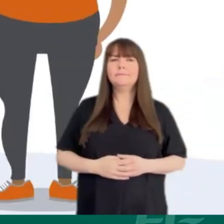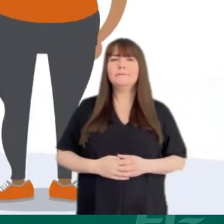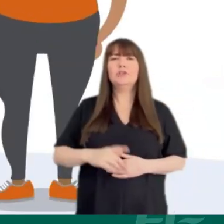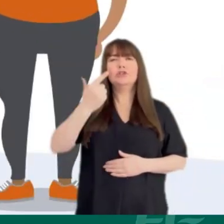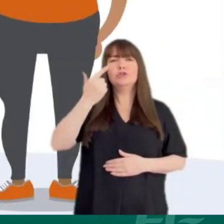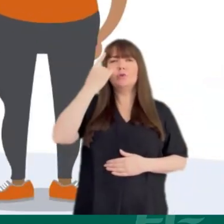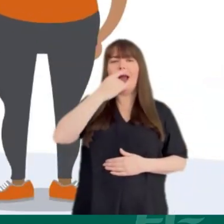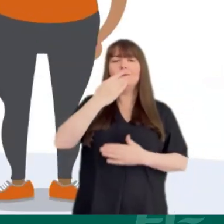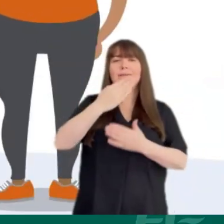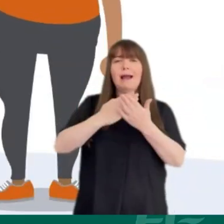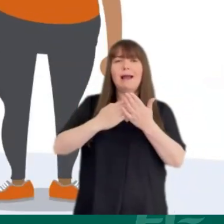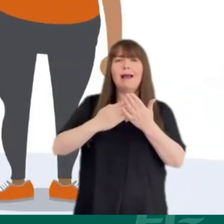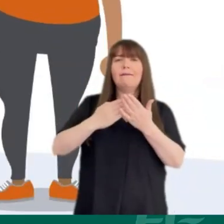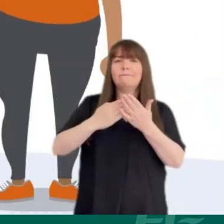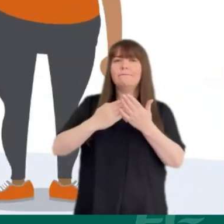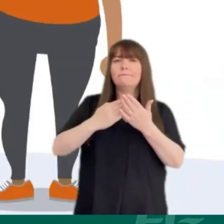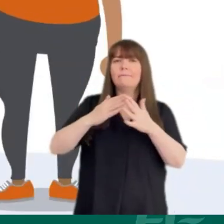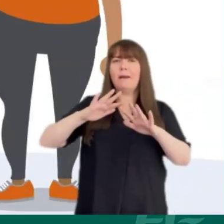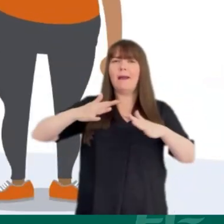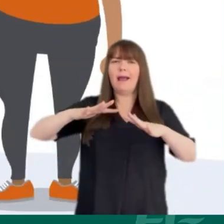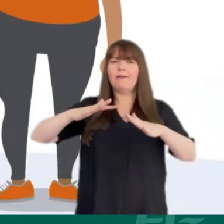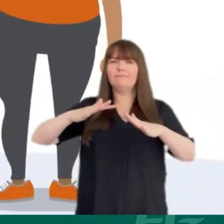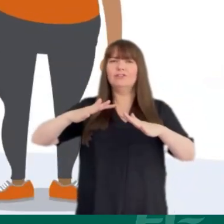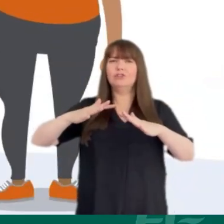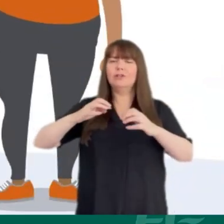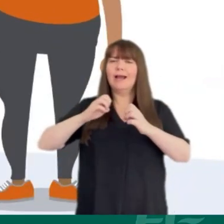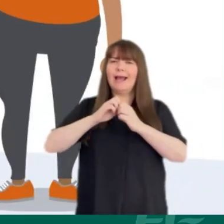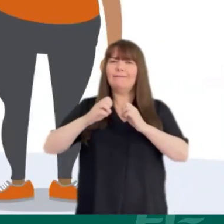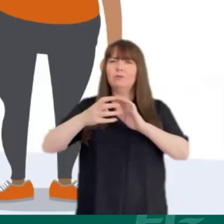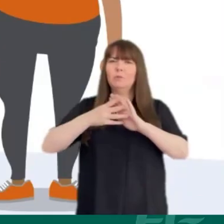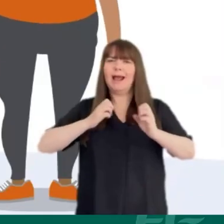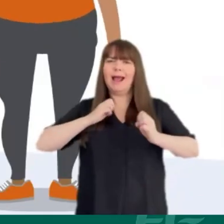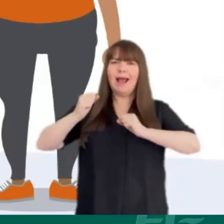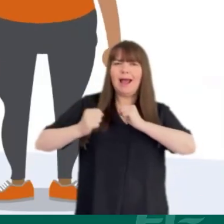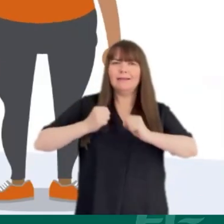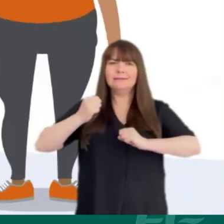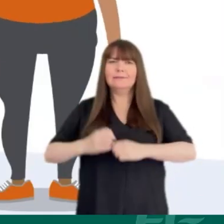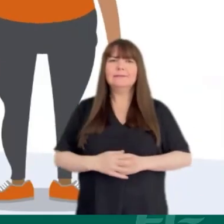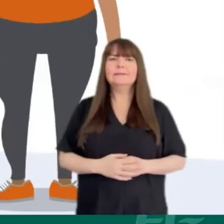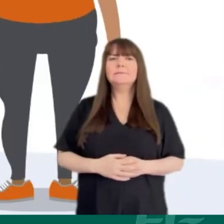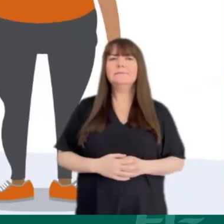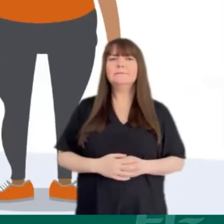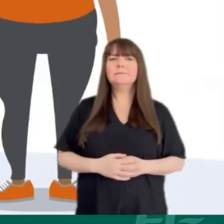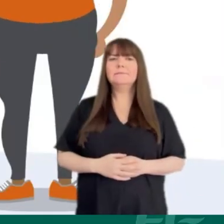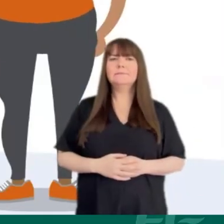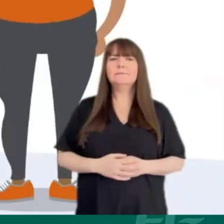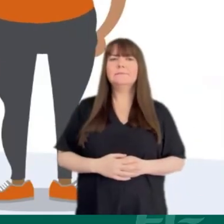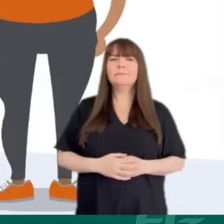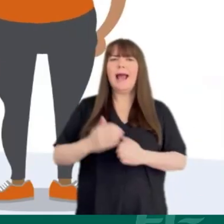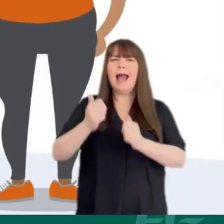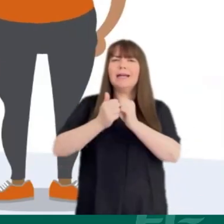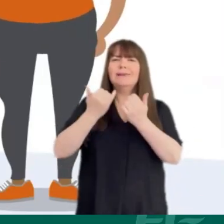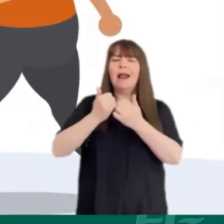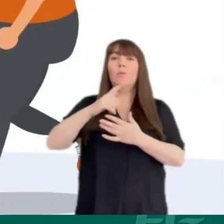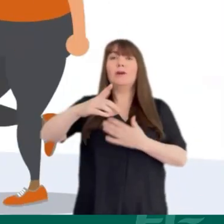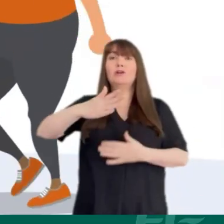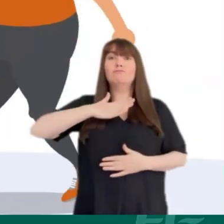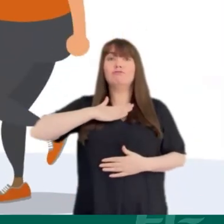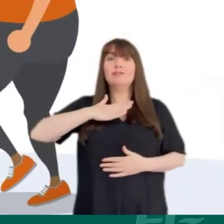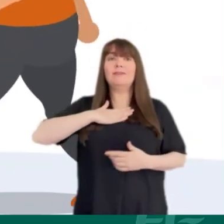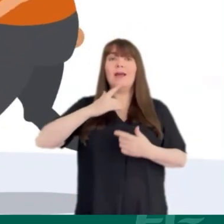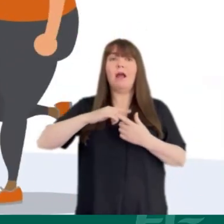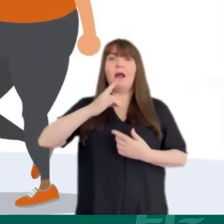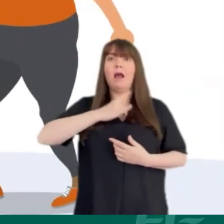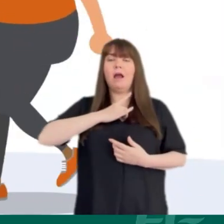should do 2 hours and 30 minutes of moderate intensity aerobic activity each week. Moderate intensity activity is when